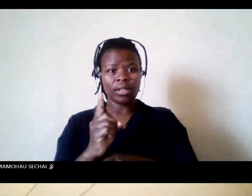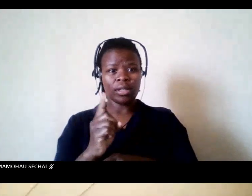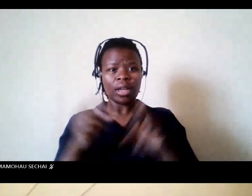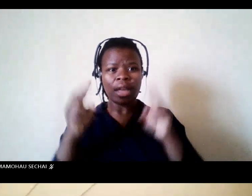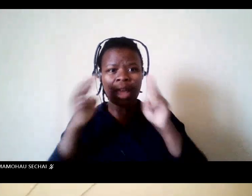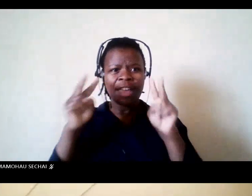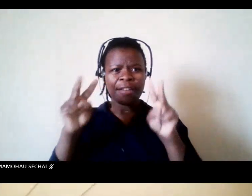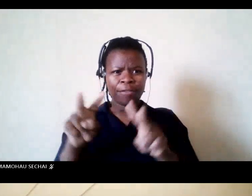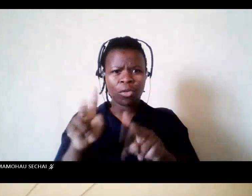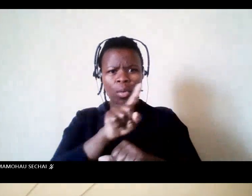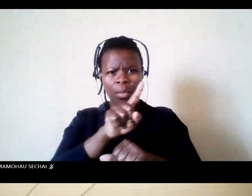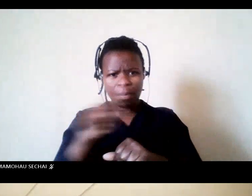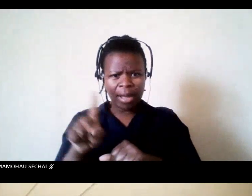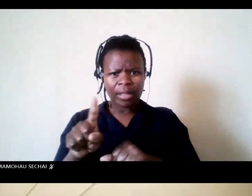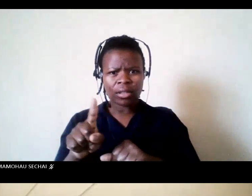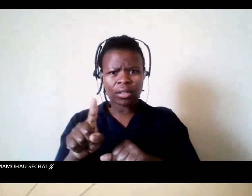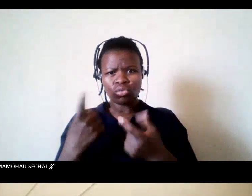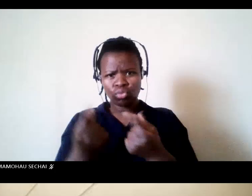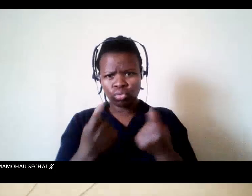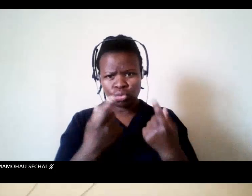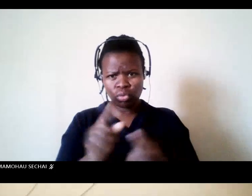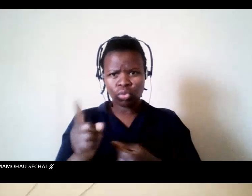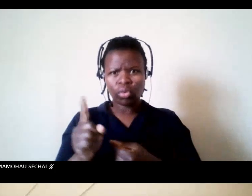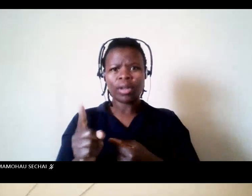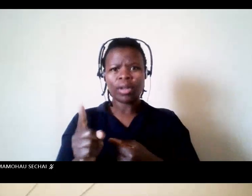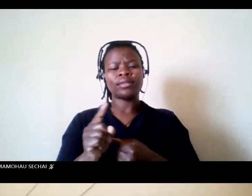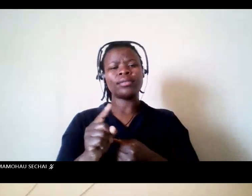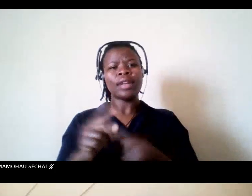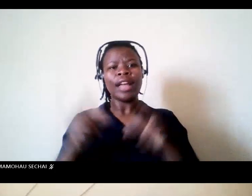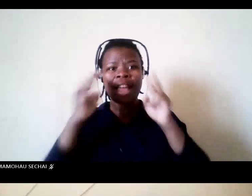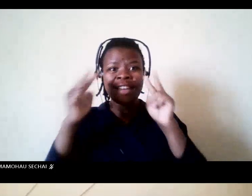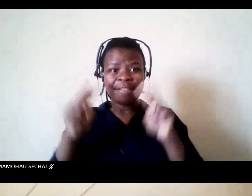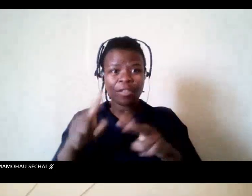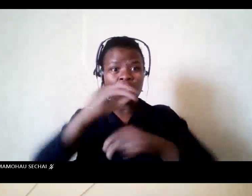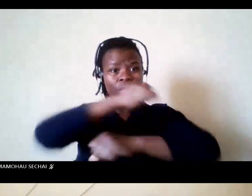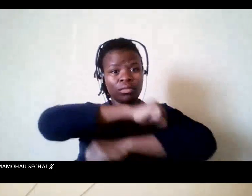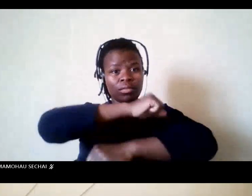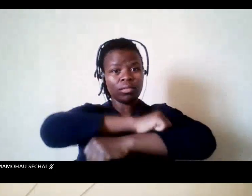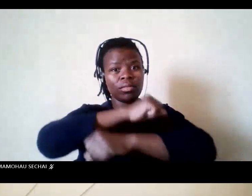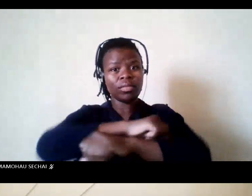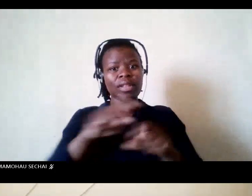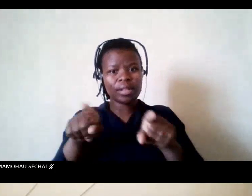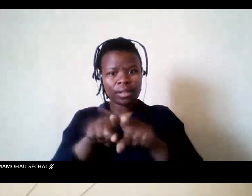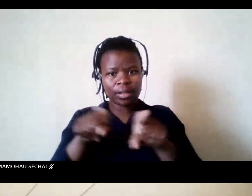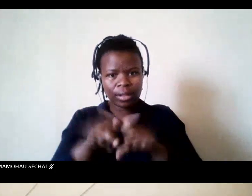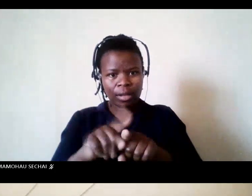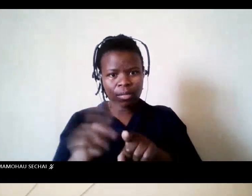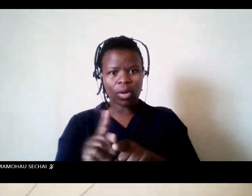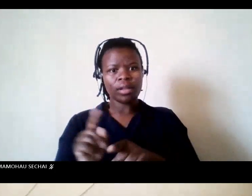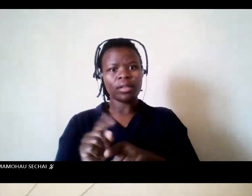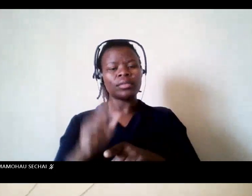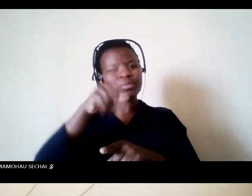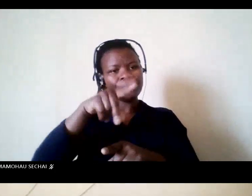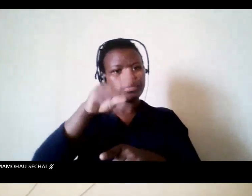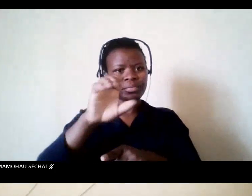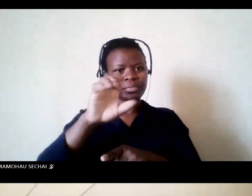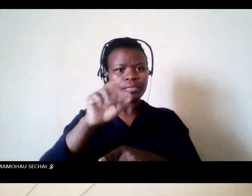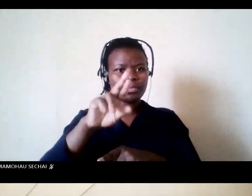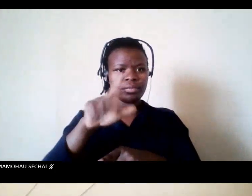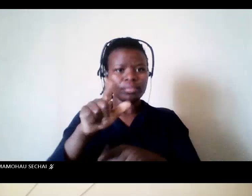they are projecting the views of the learner. So you're very, very right. But as per se, our study was on the carers, and if you